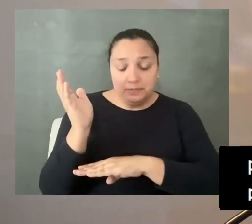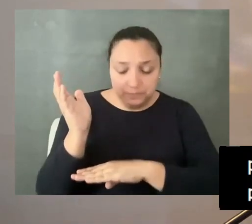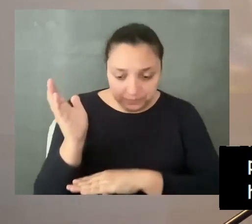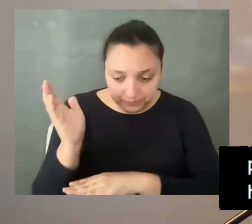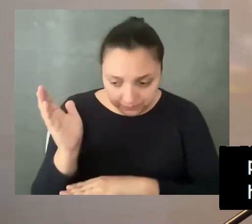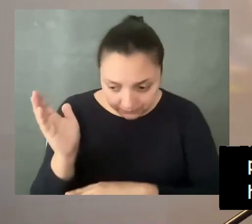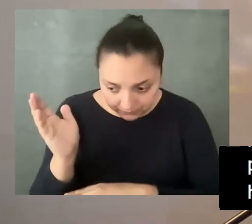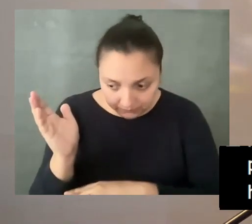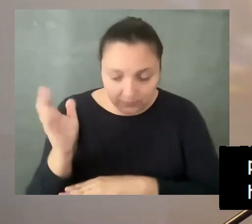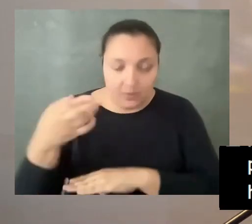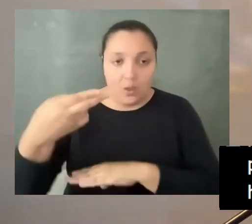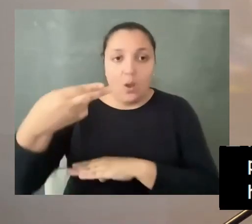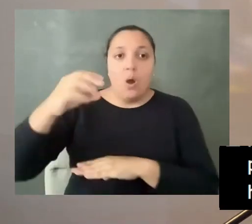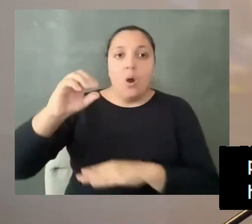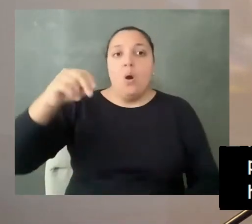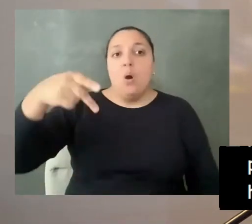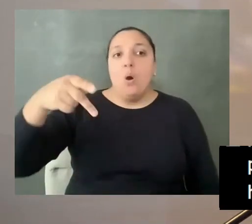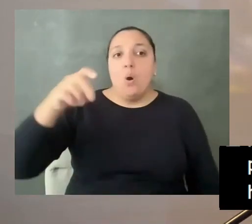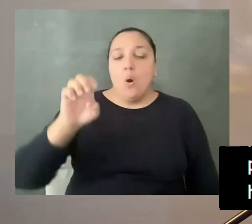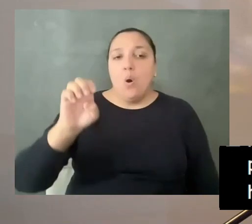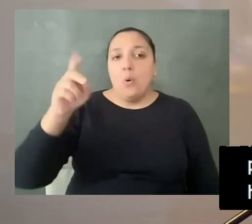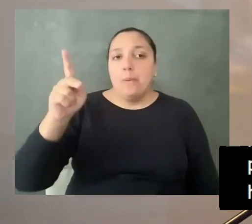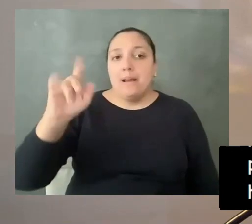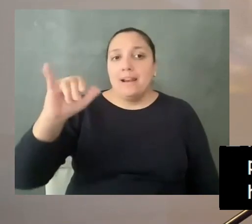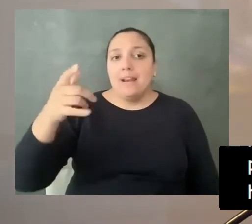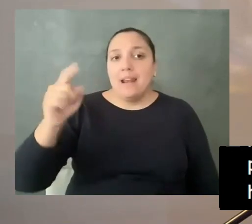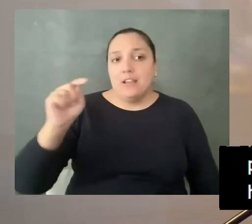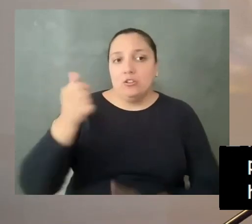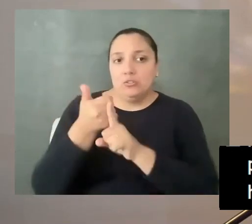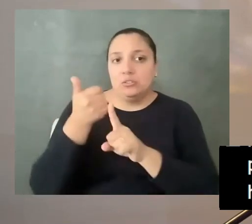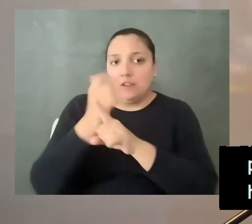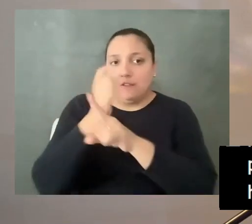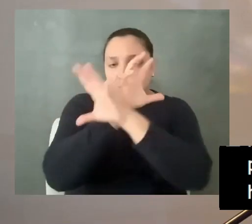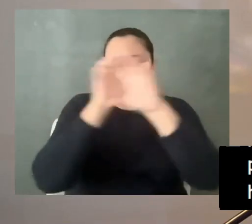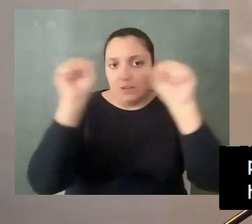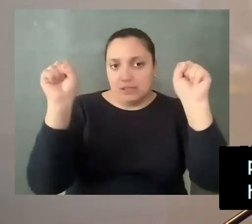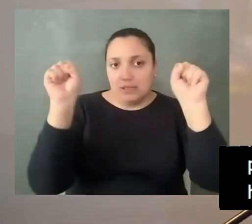Knight, serves as the president.